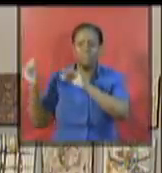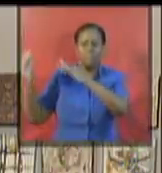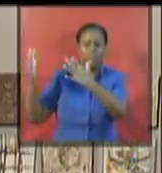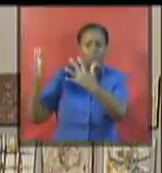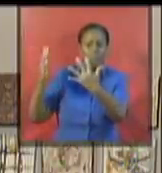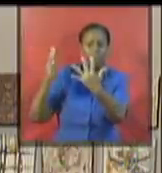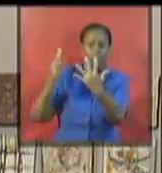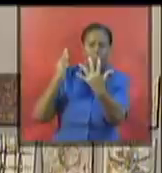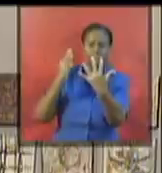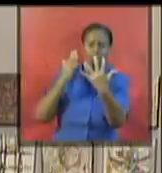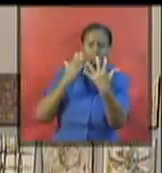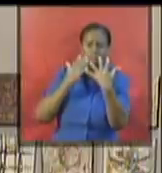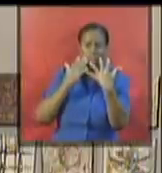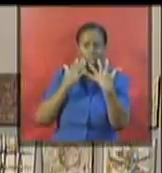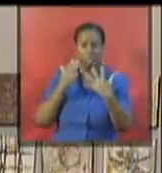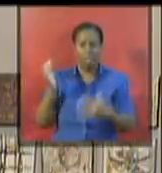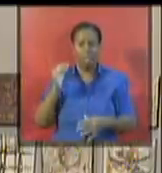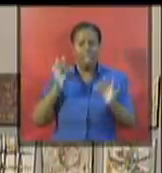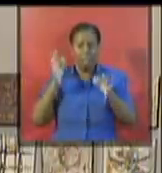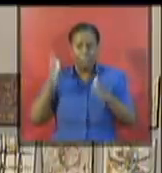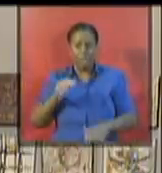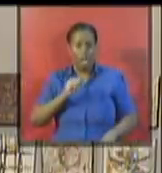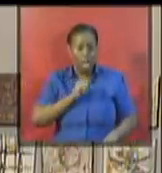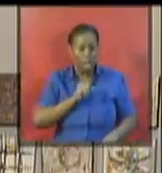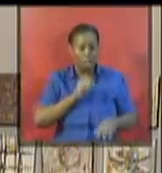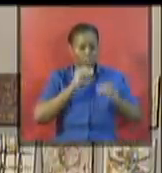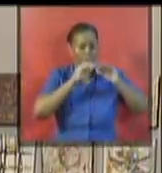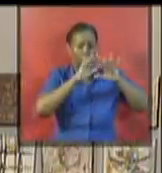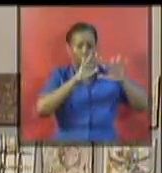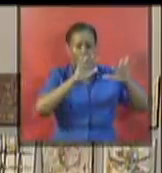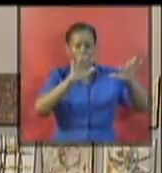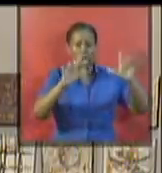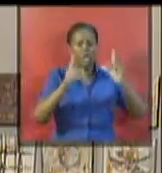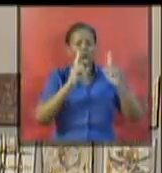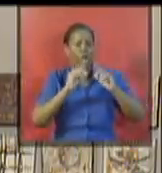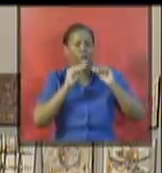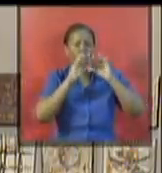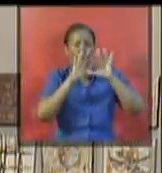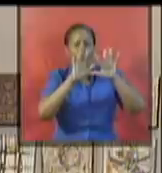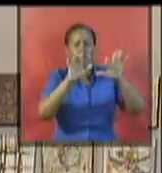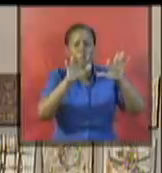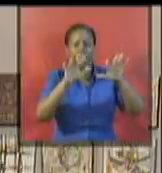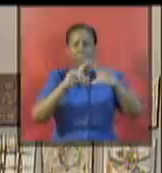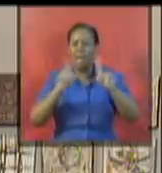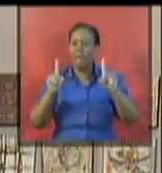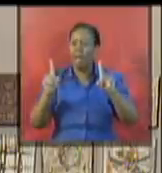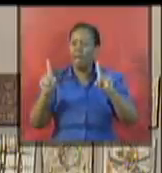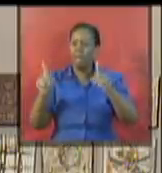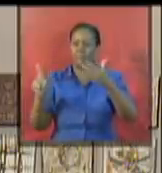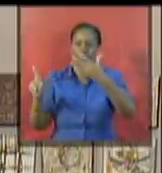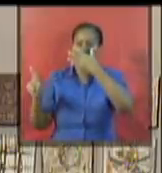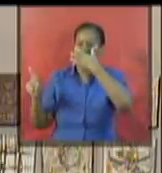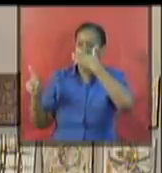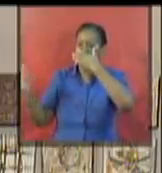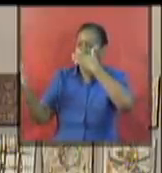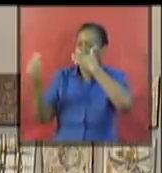through coughing, talking, via droplet infection, the mask captures those. So if someone